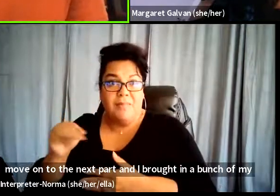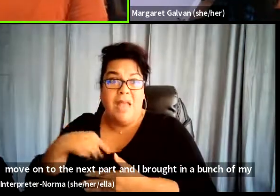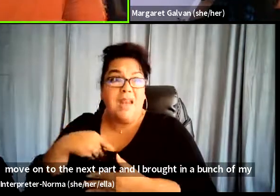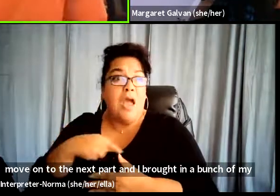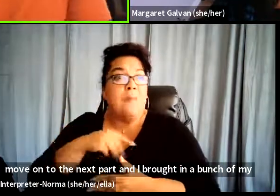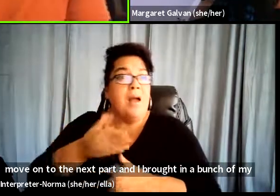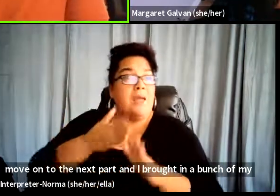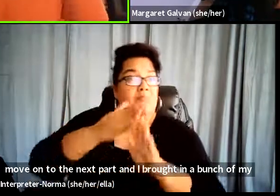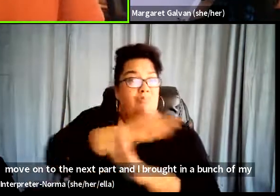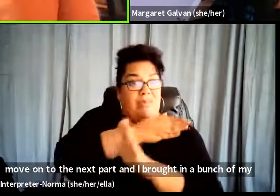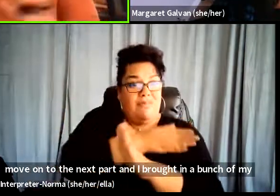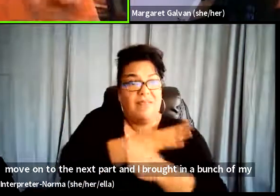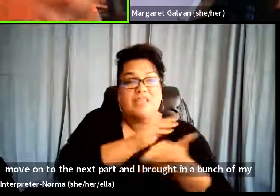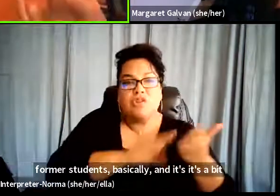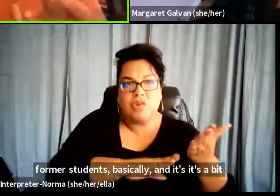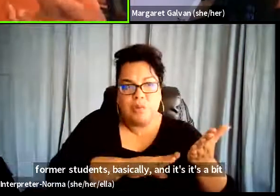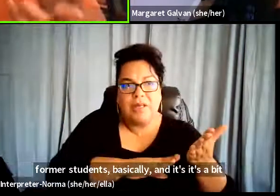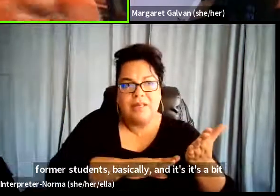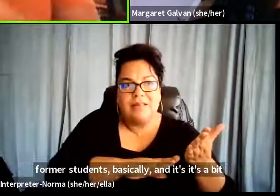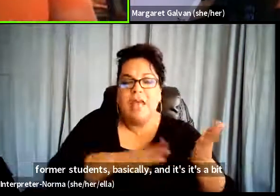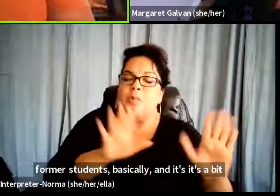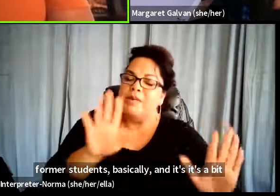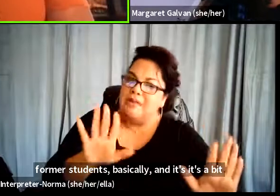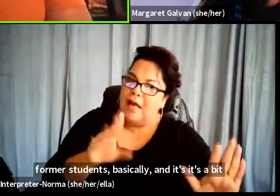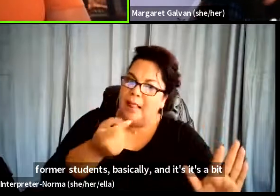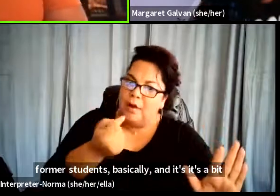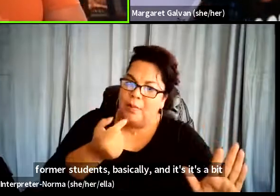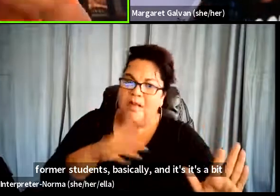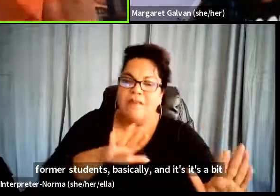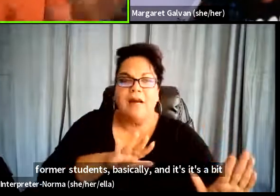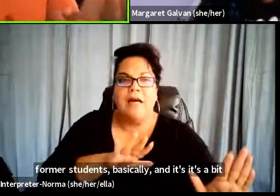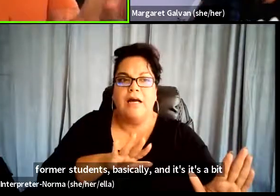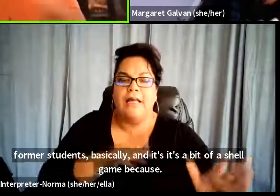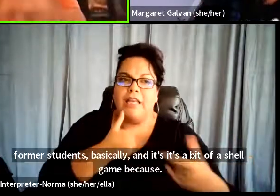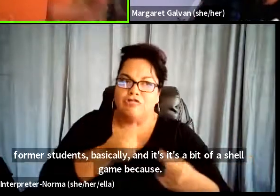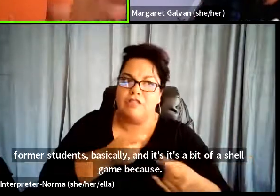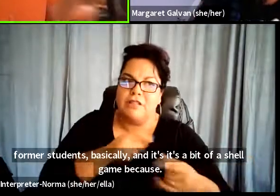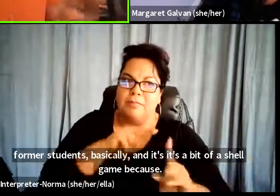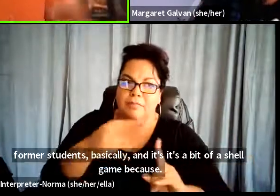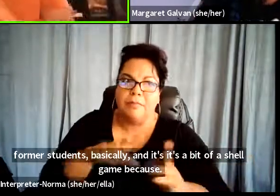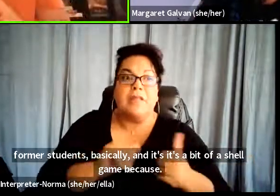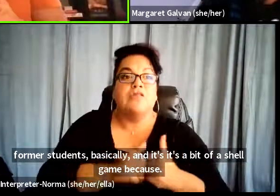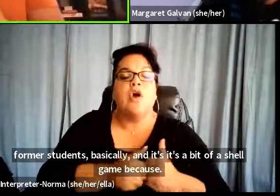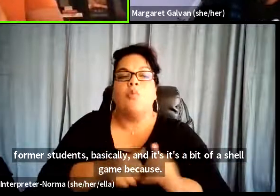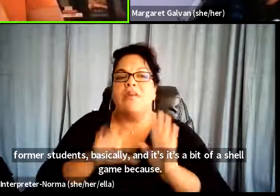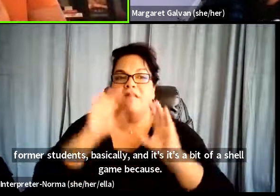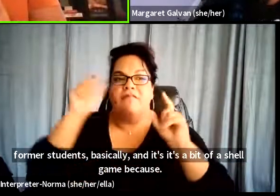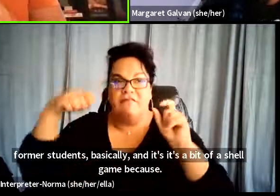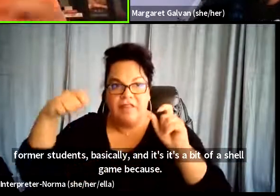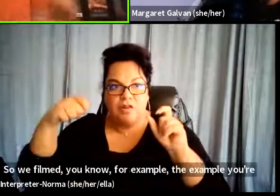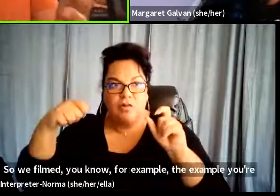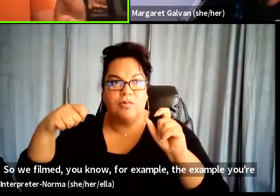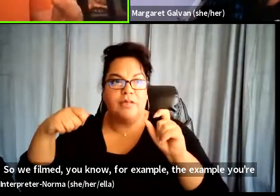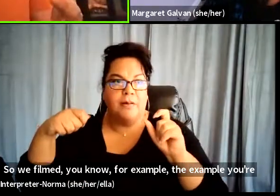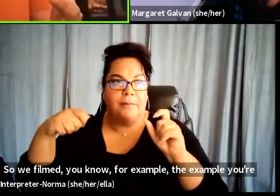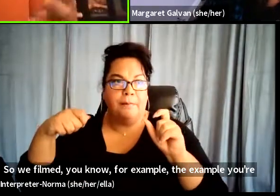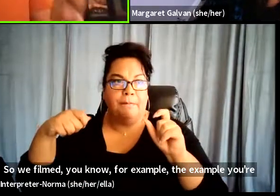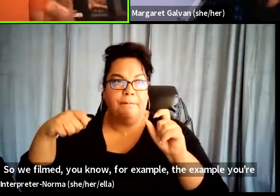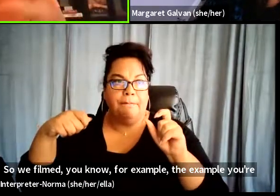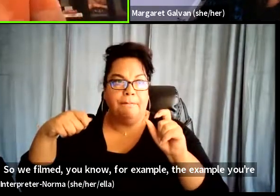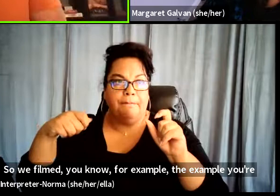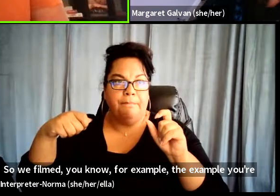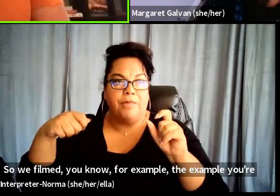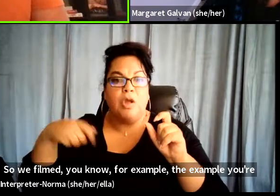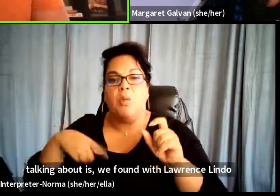basically, and it's, it's, it's a bit of a shell game because, um, so we filmed, you know, for example, the example you're talking about is we filmed with, uh,